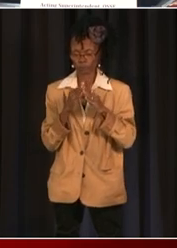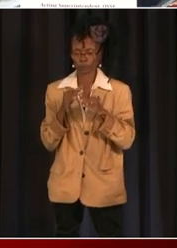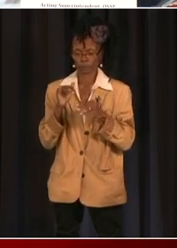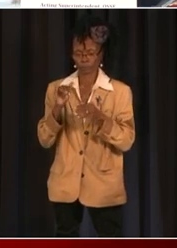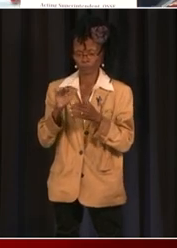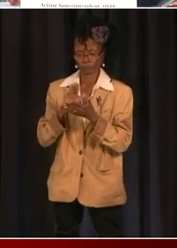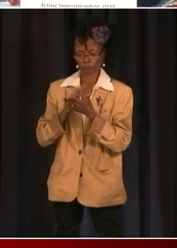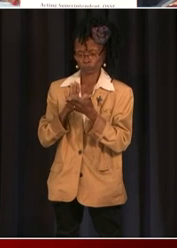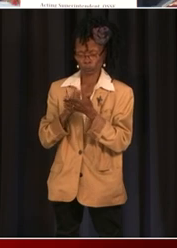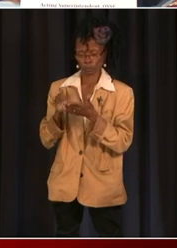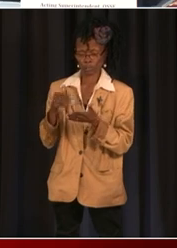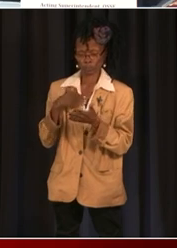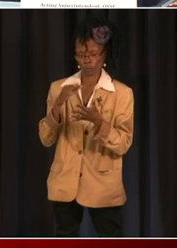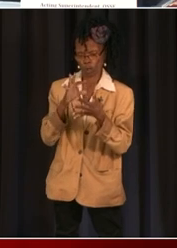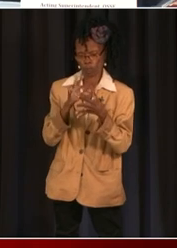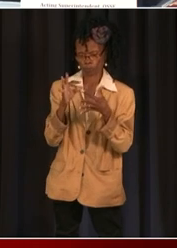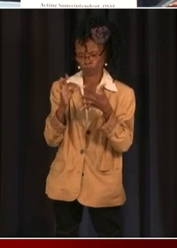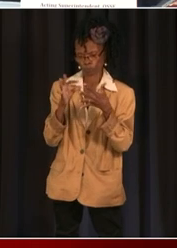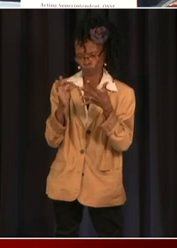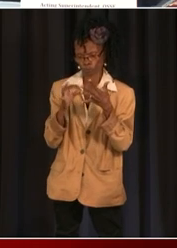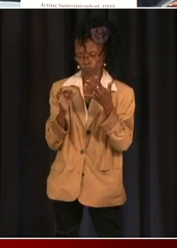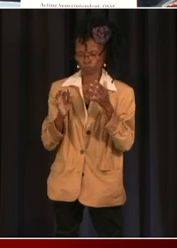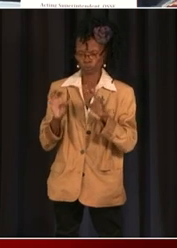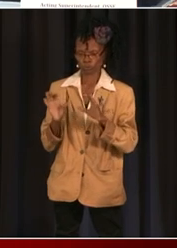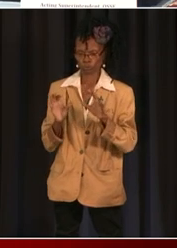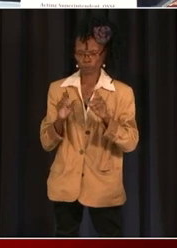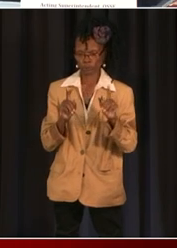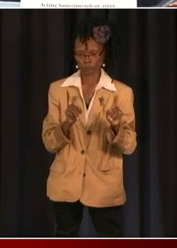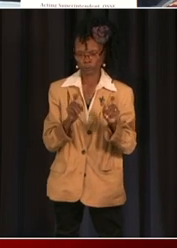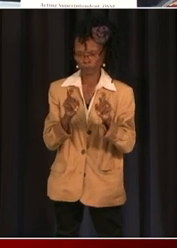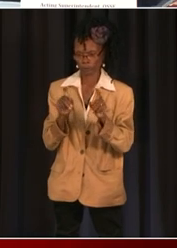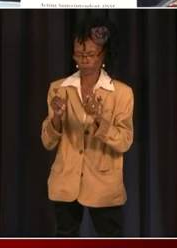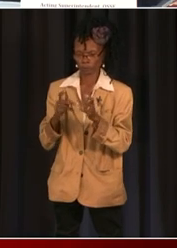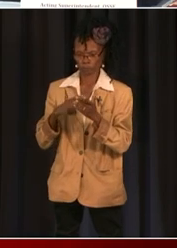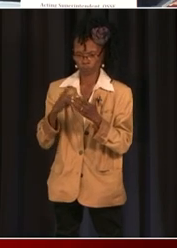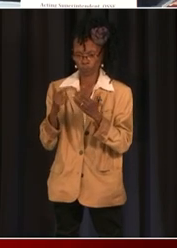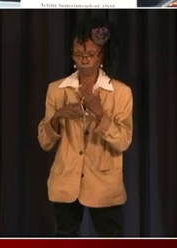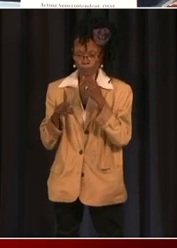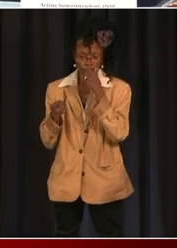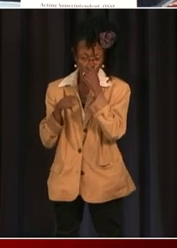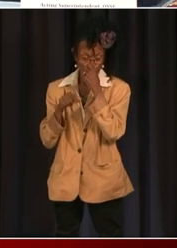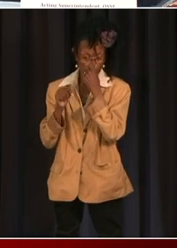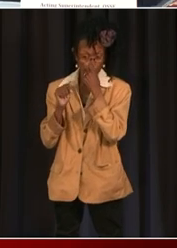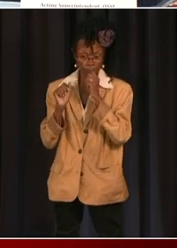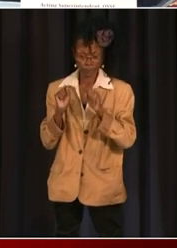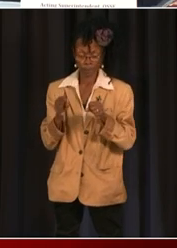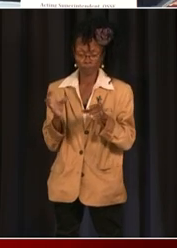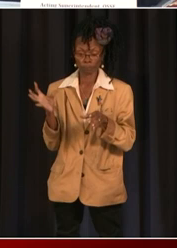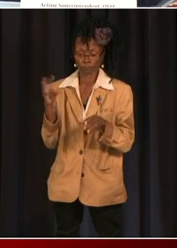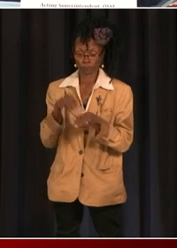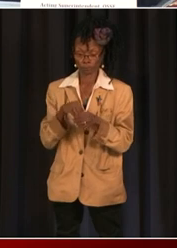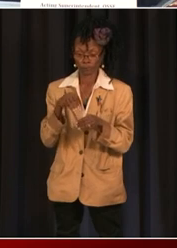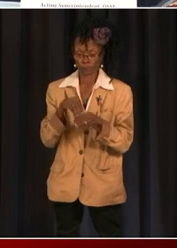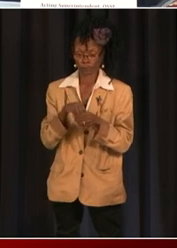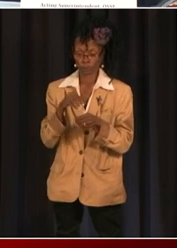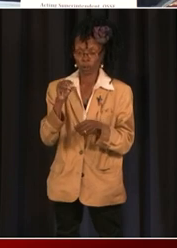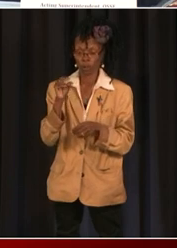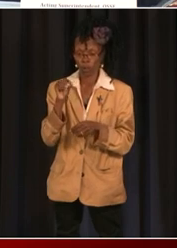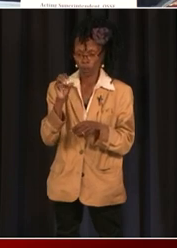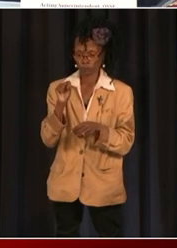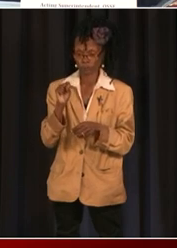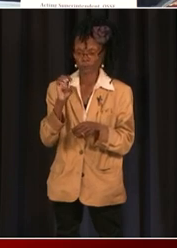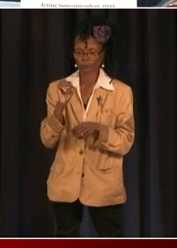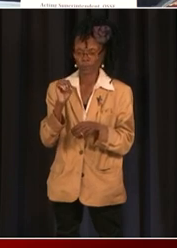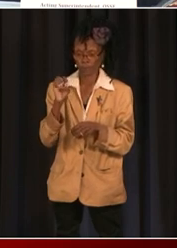have options to implement COVID-19 testing programs in the coming school year. They can participate in the OSSI-managed